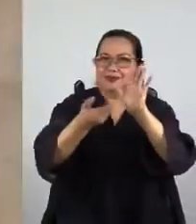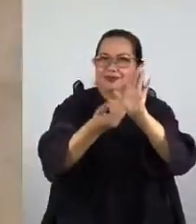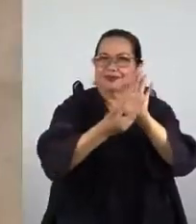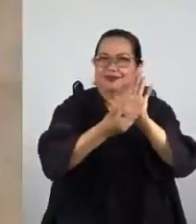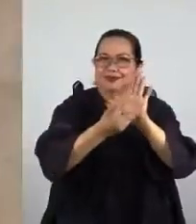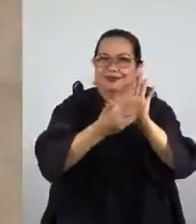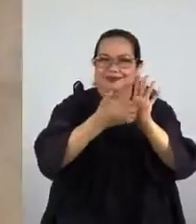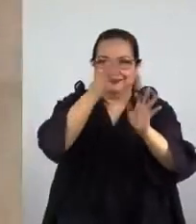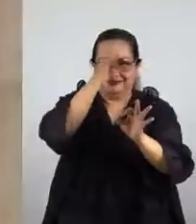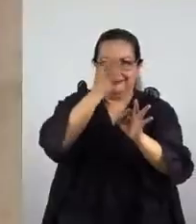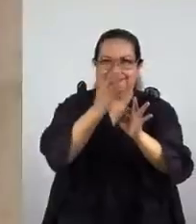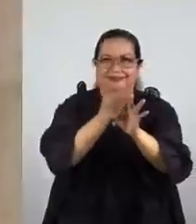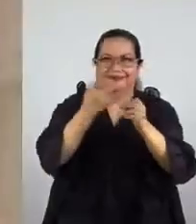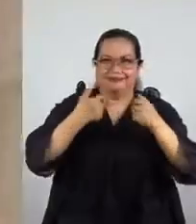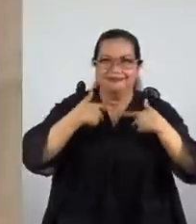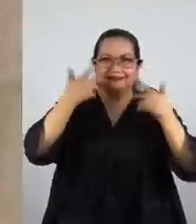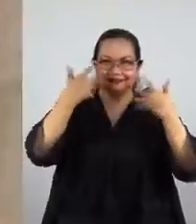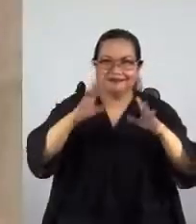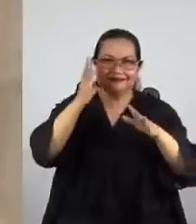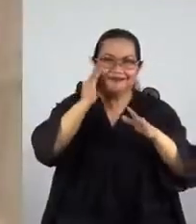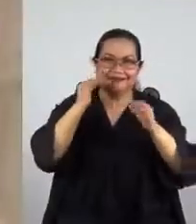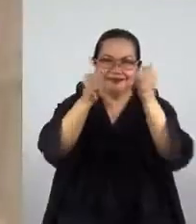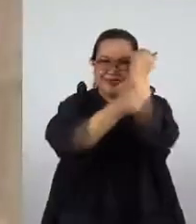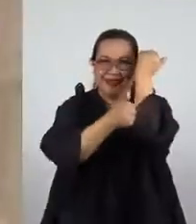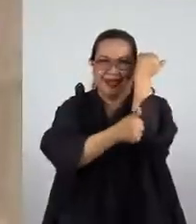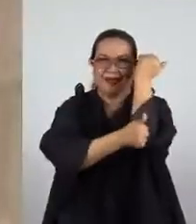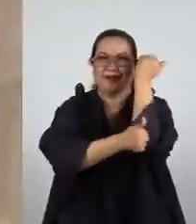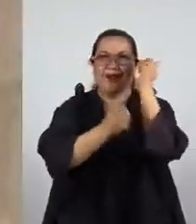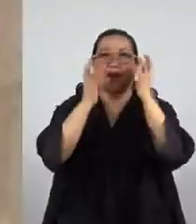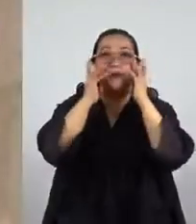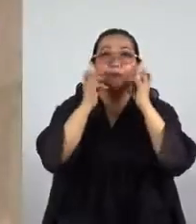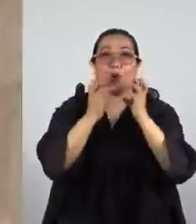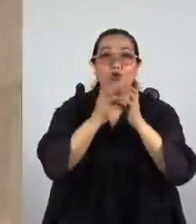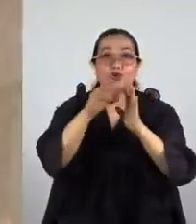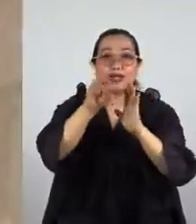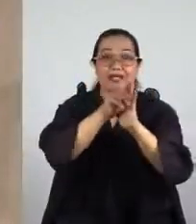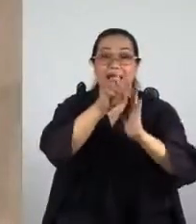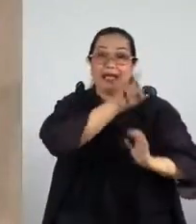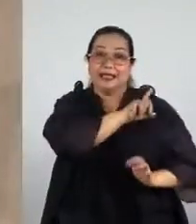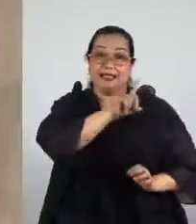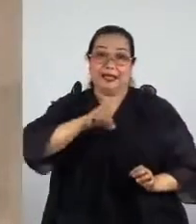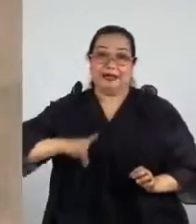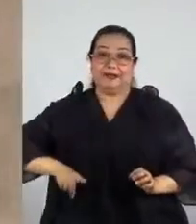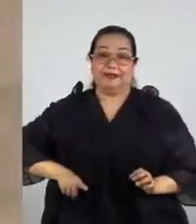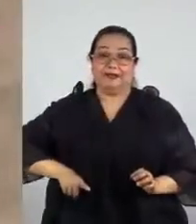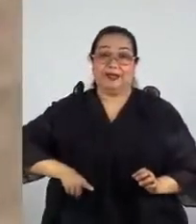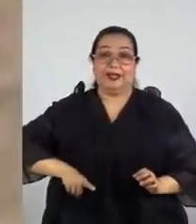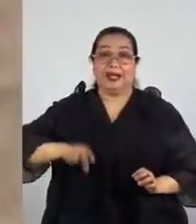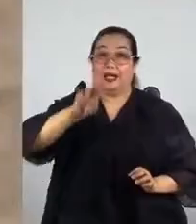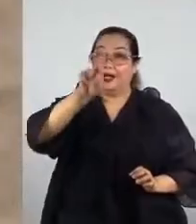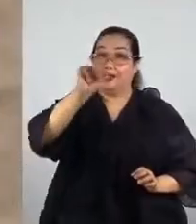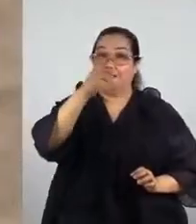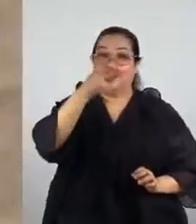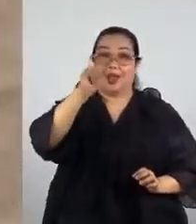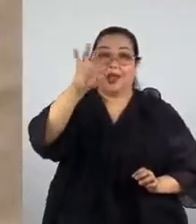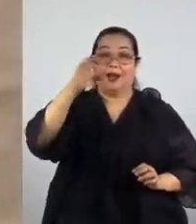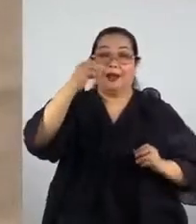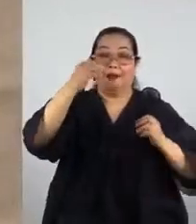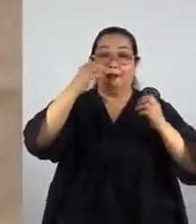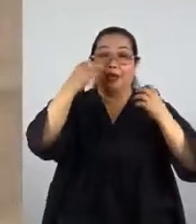faith, who have run the faith. Abraham, Moses, David, Rahab,